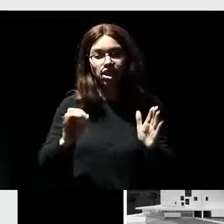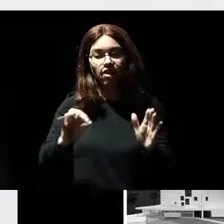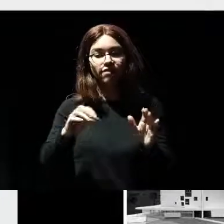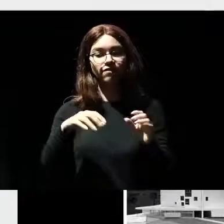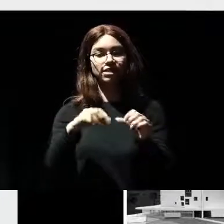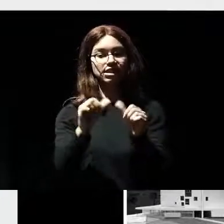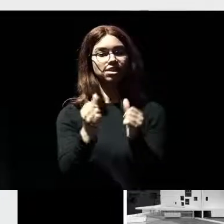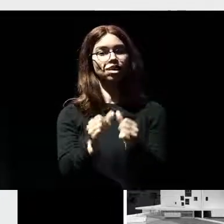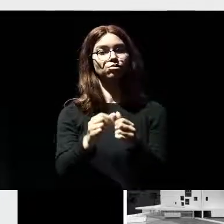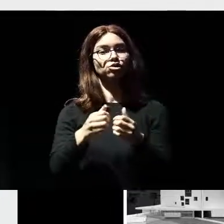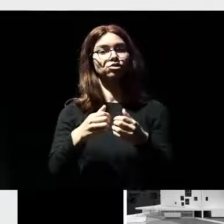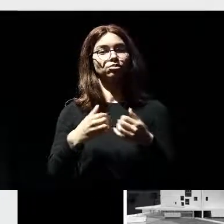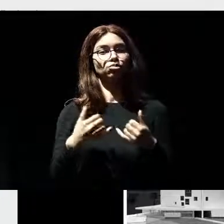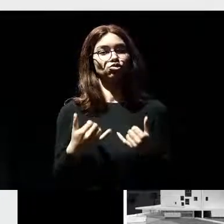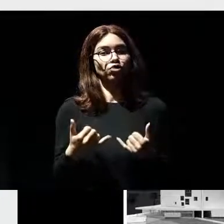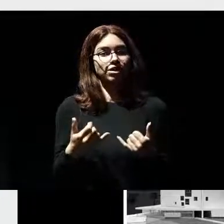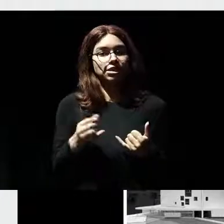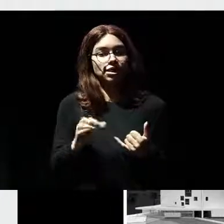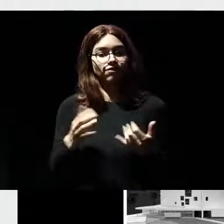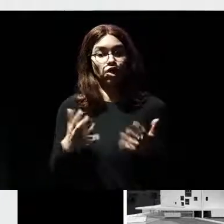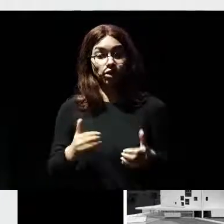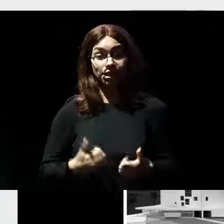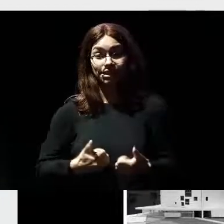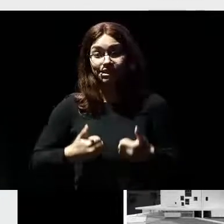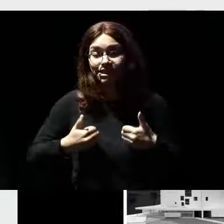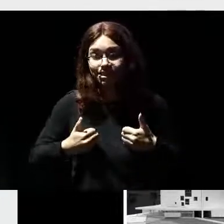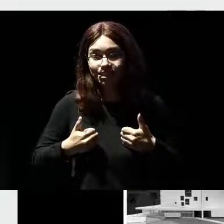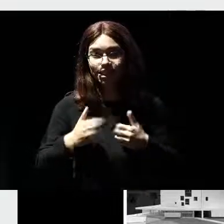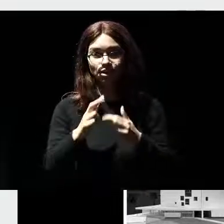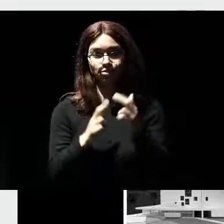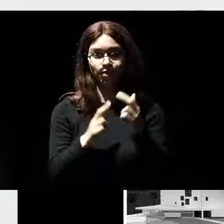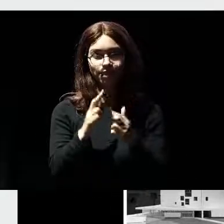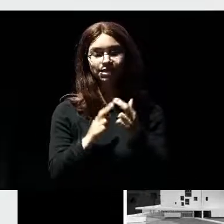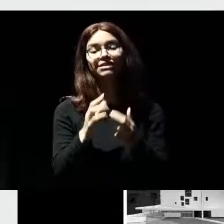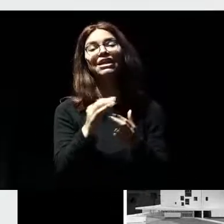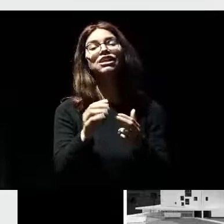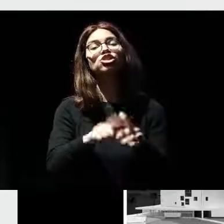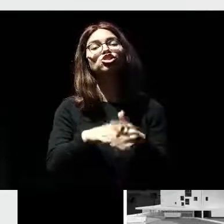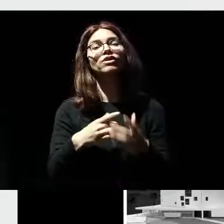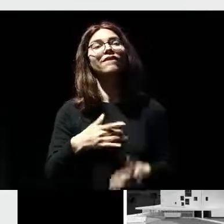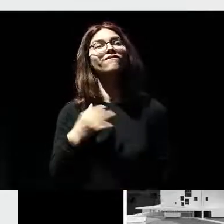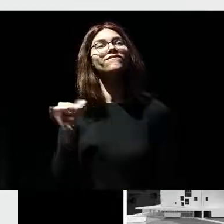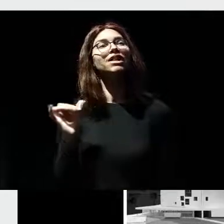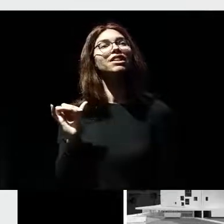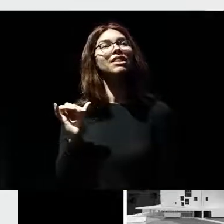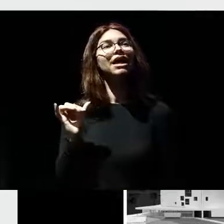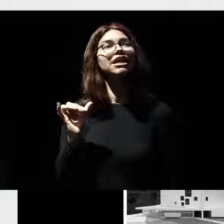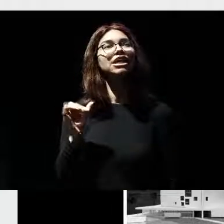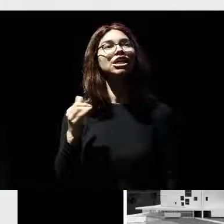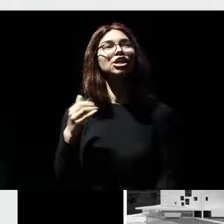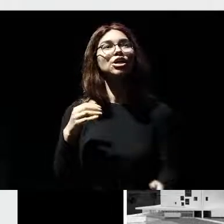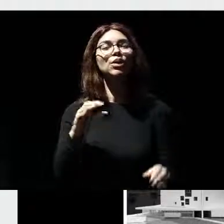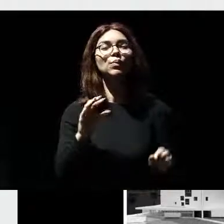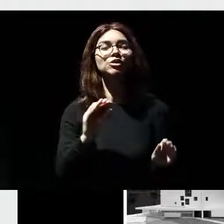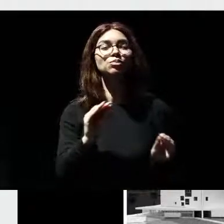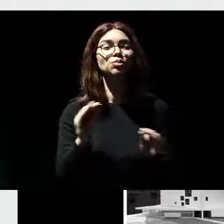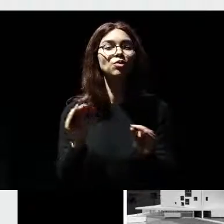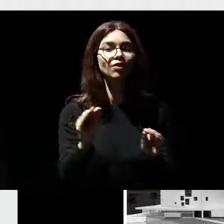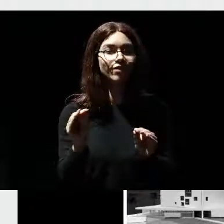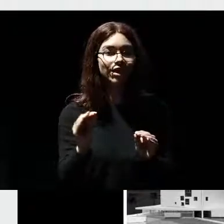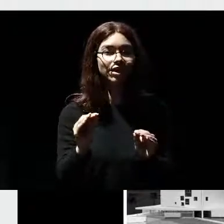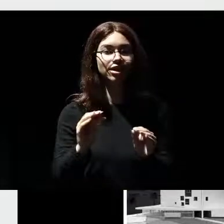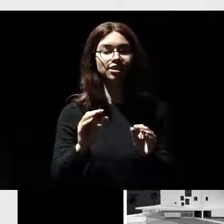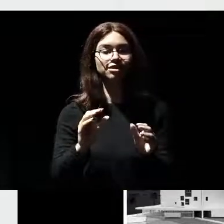sculptural presence of the existing buildings, and also a building that started to feel almost like it was in motion,